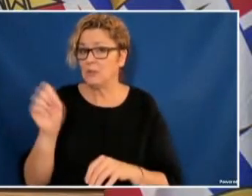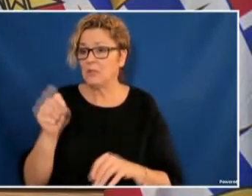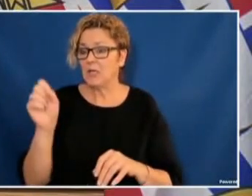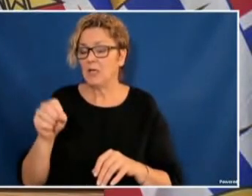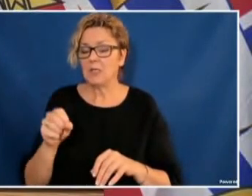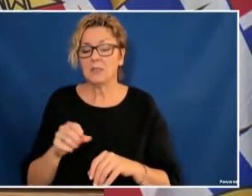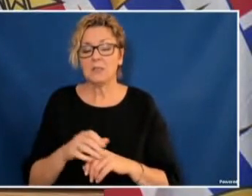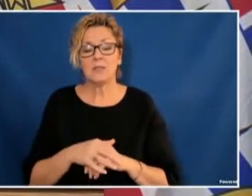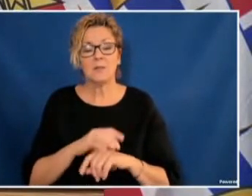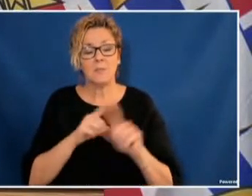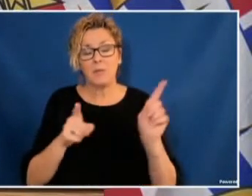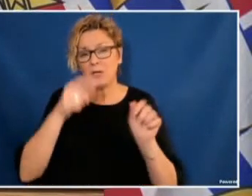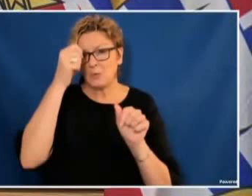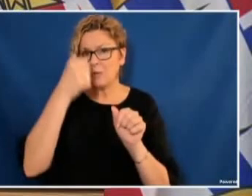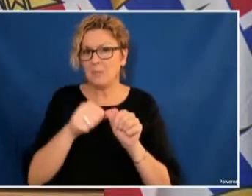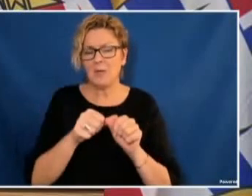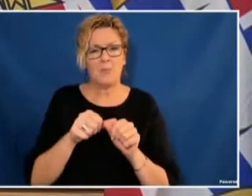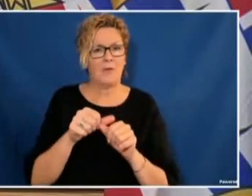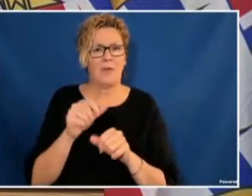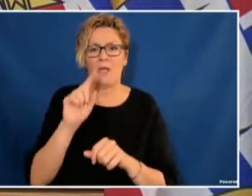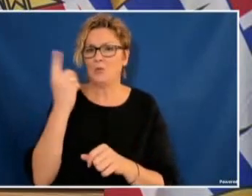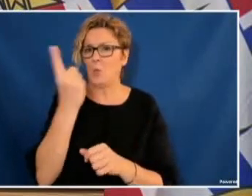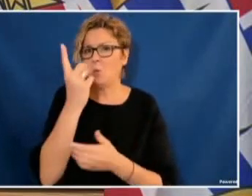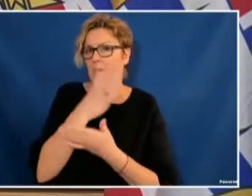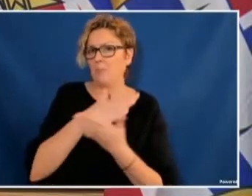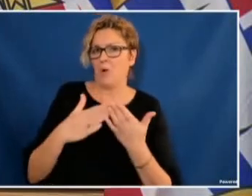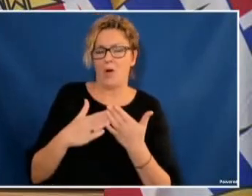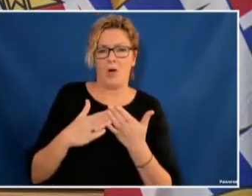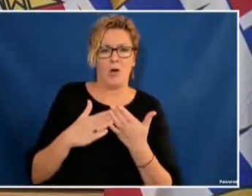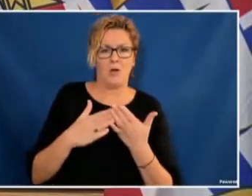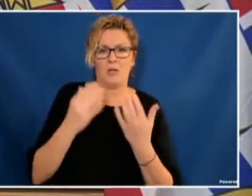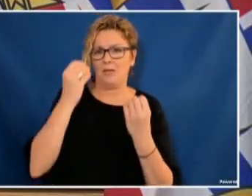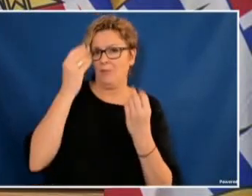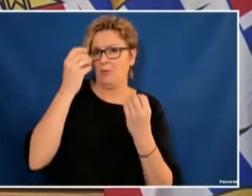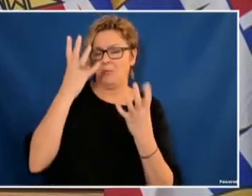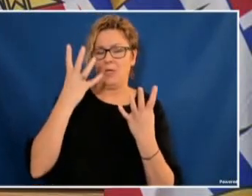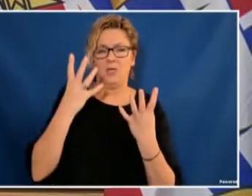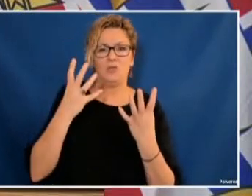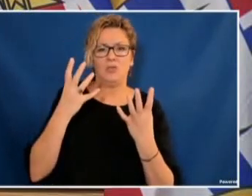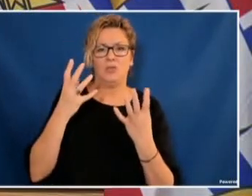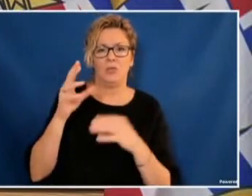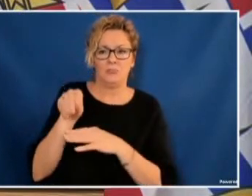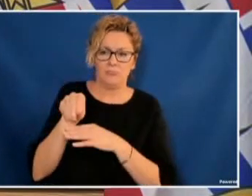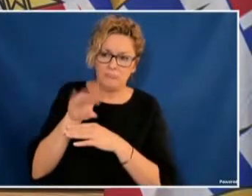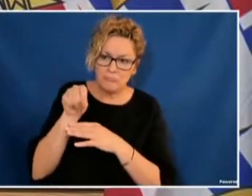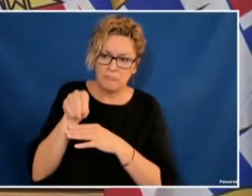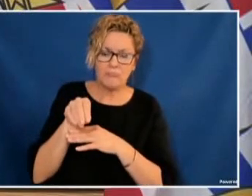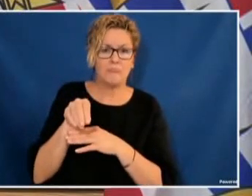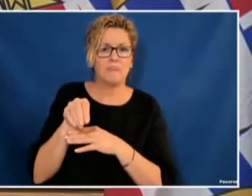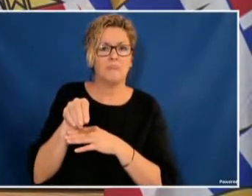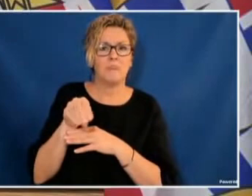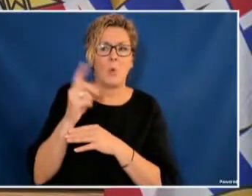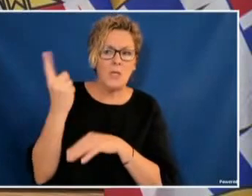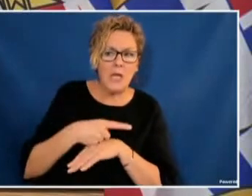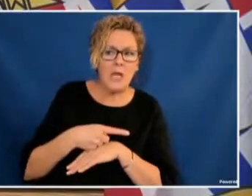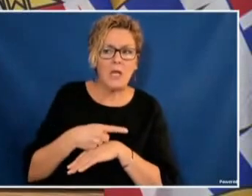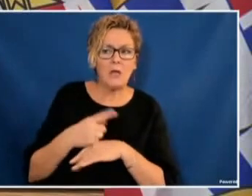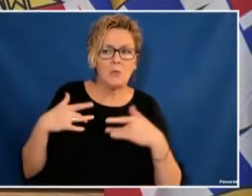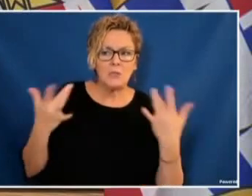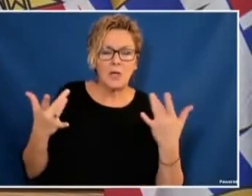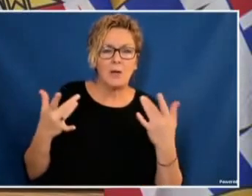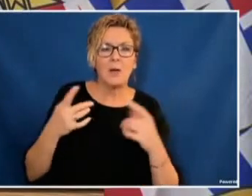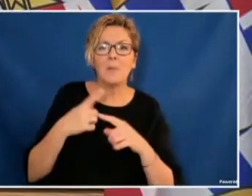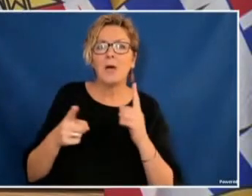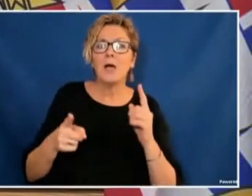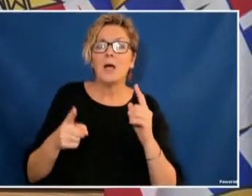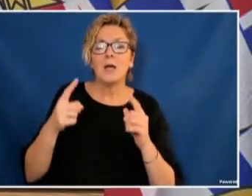and daily life activities we would normally do together, we must now do apart. Despite how